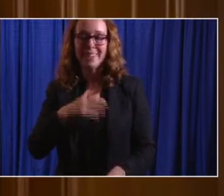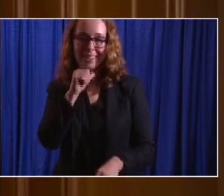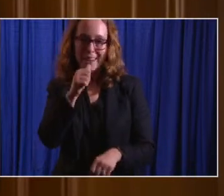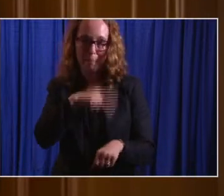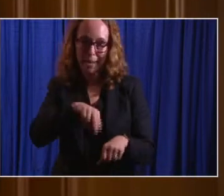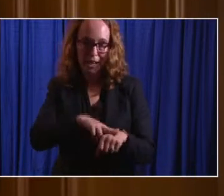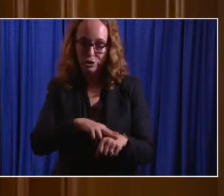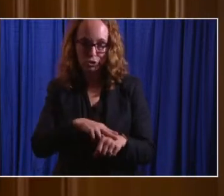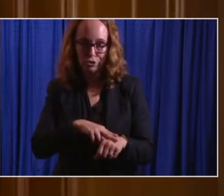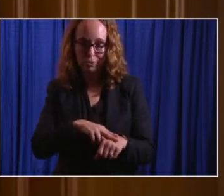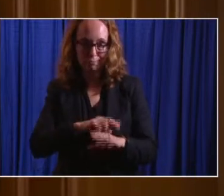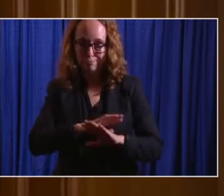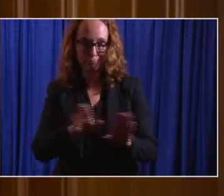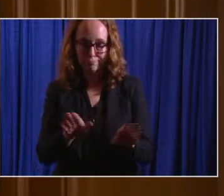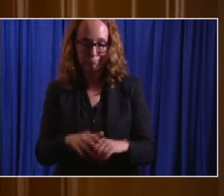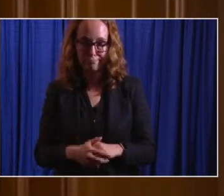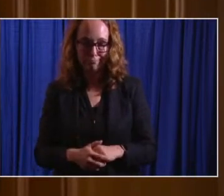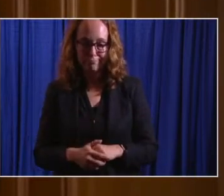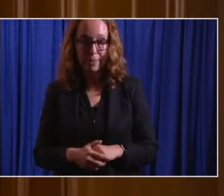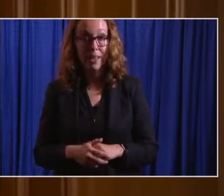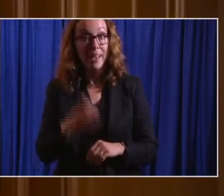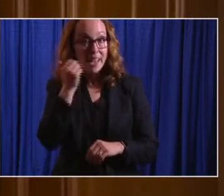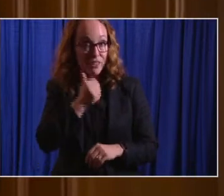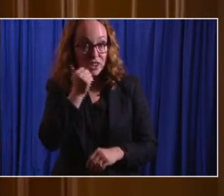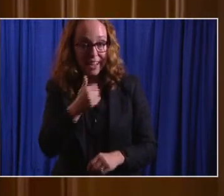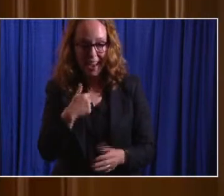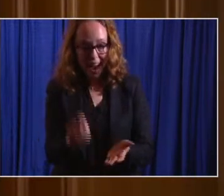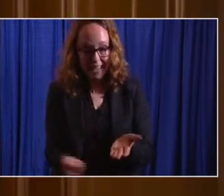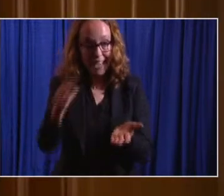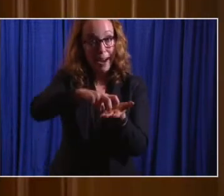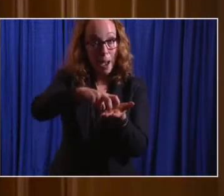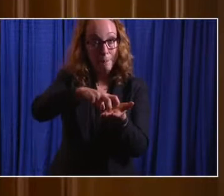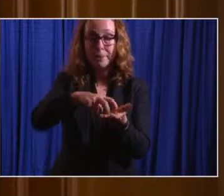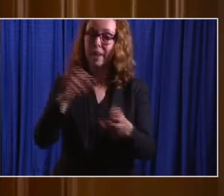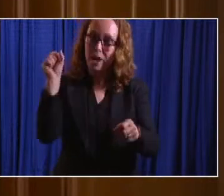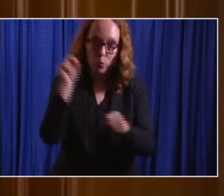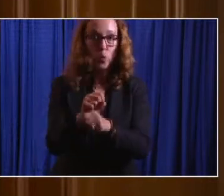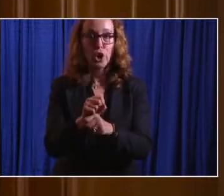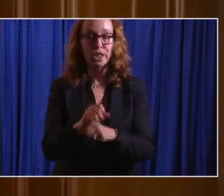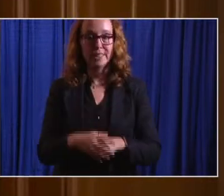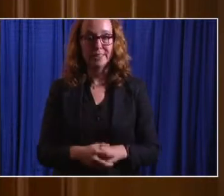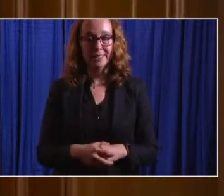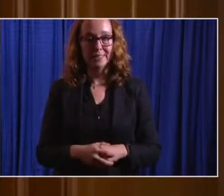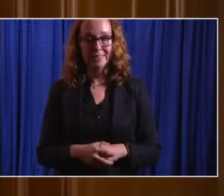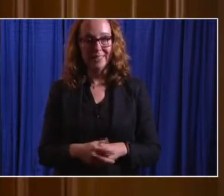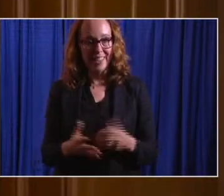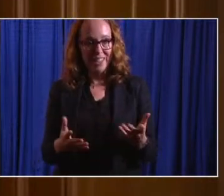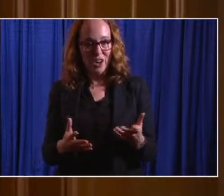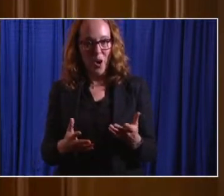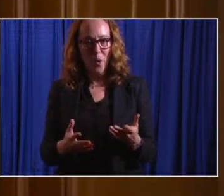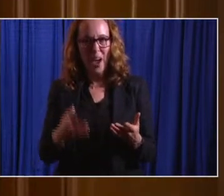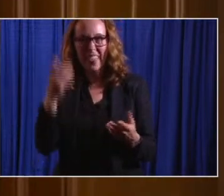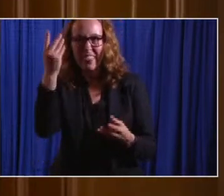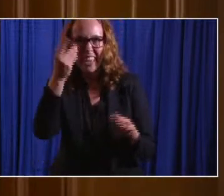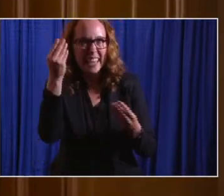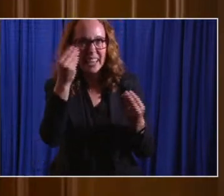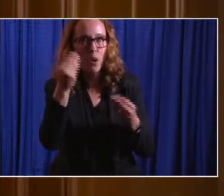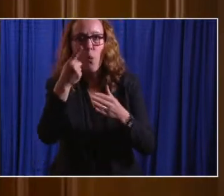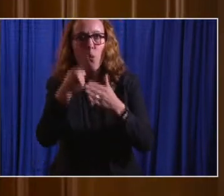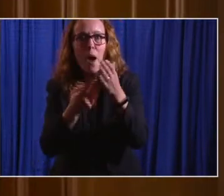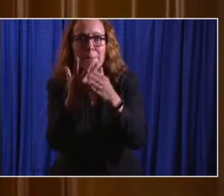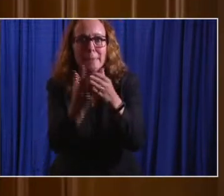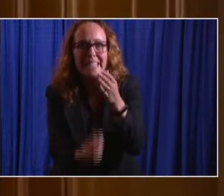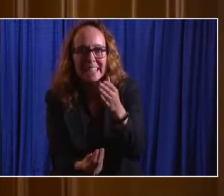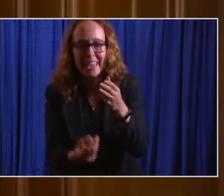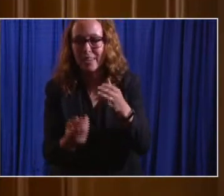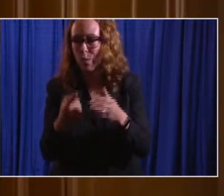myself every day when I get up is, what else can we do? What are we missing? I always think we're missing something, and is there